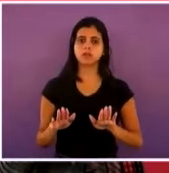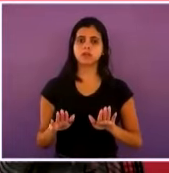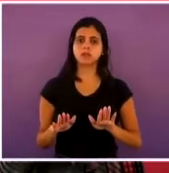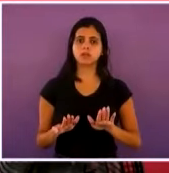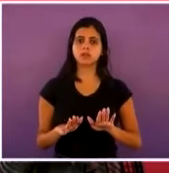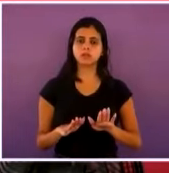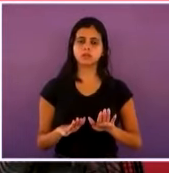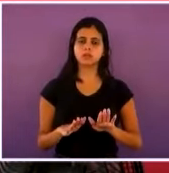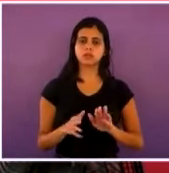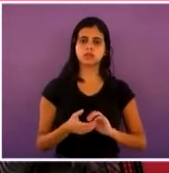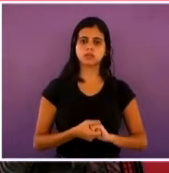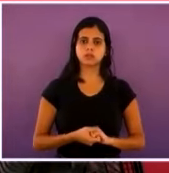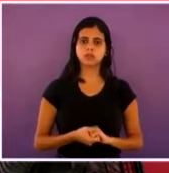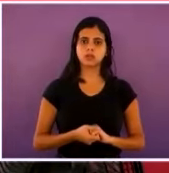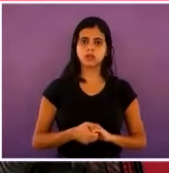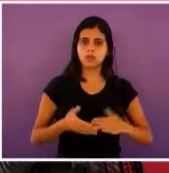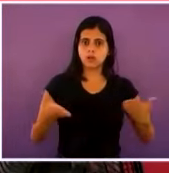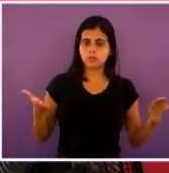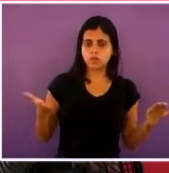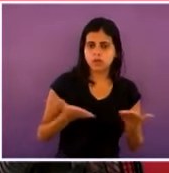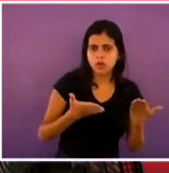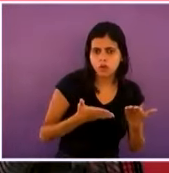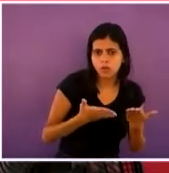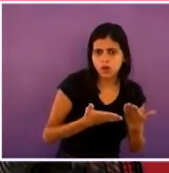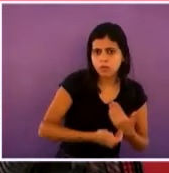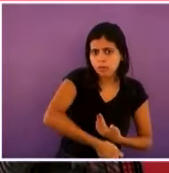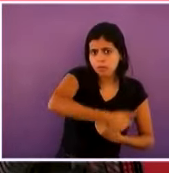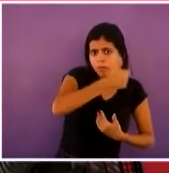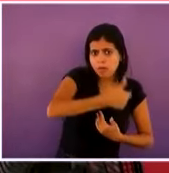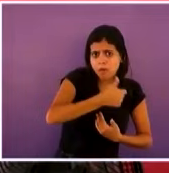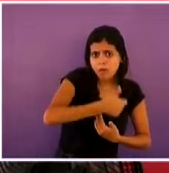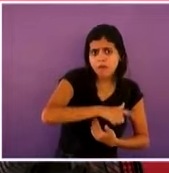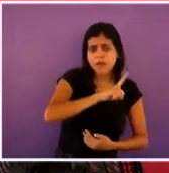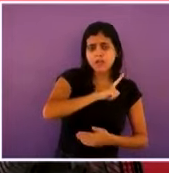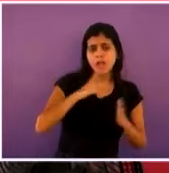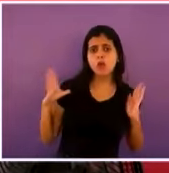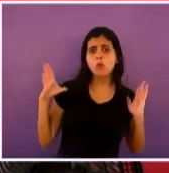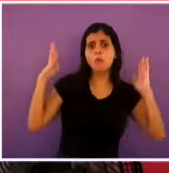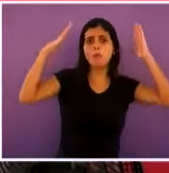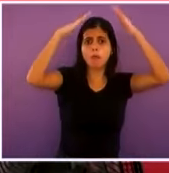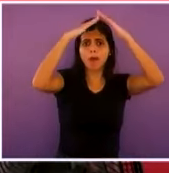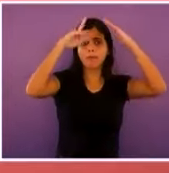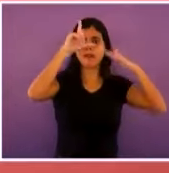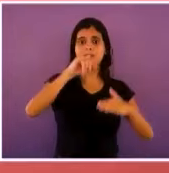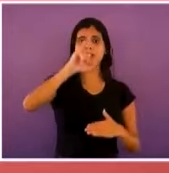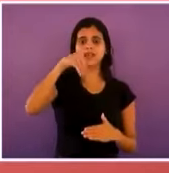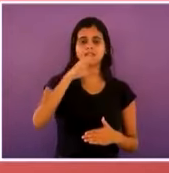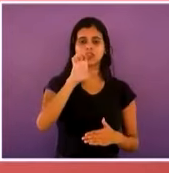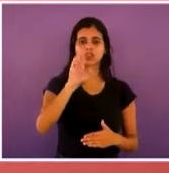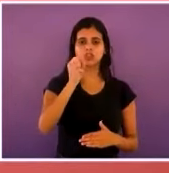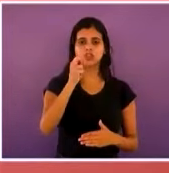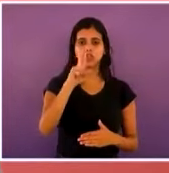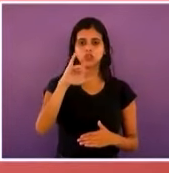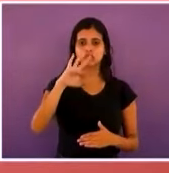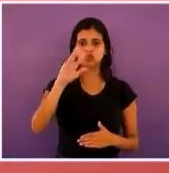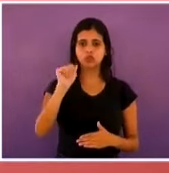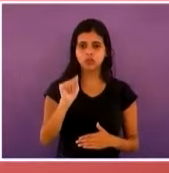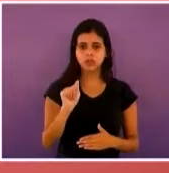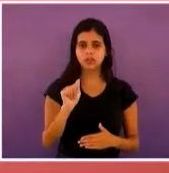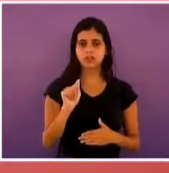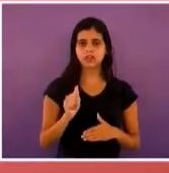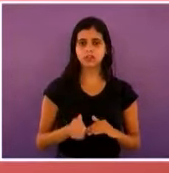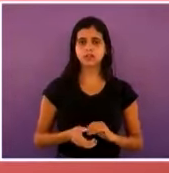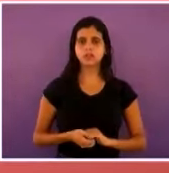have a Jesuit Pope. E agora, pela primeira vez na história, nós temos um Papa jesuíta. The program of his